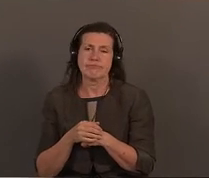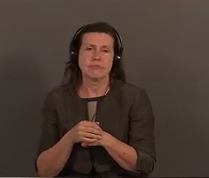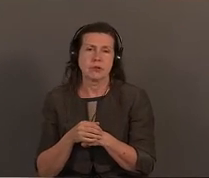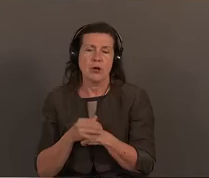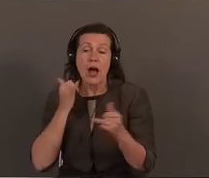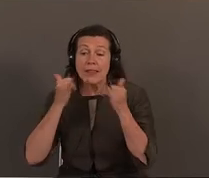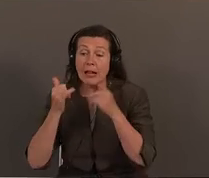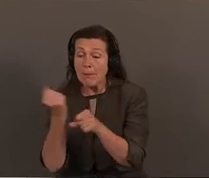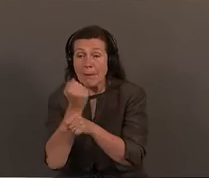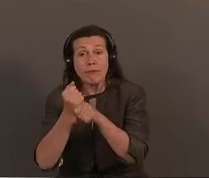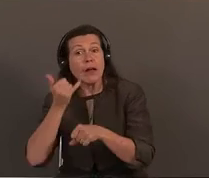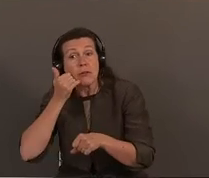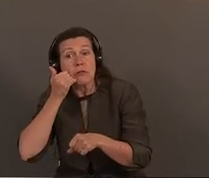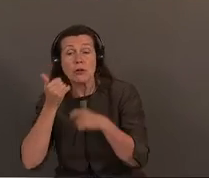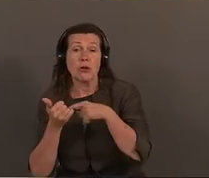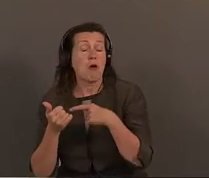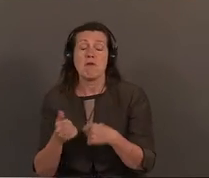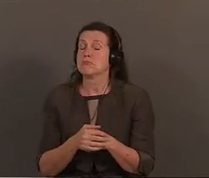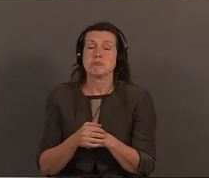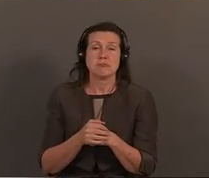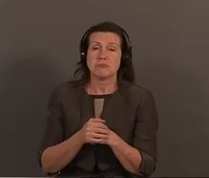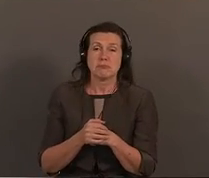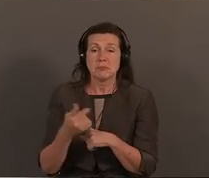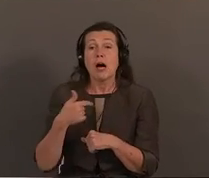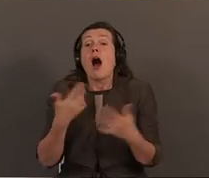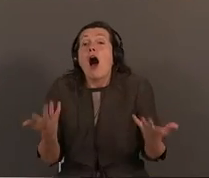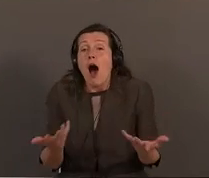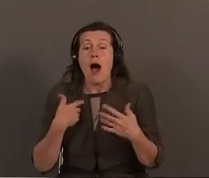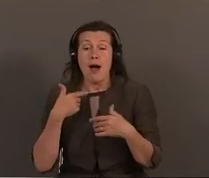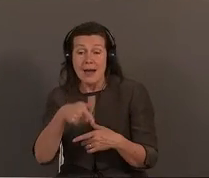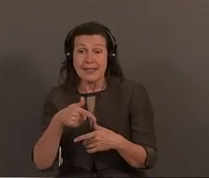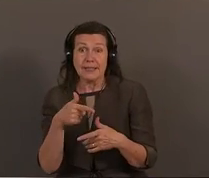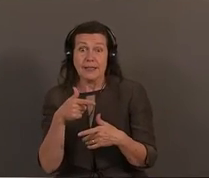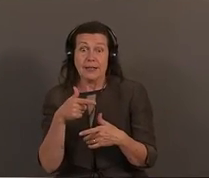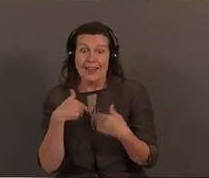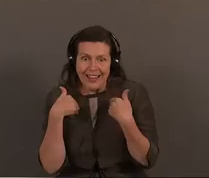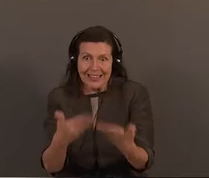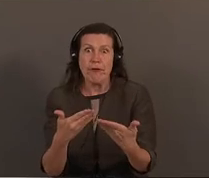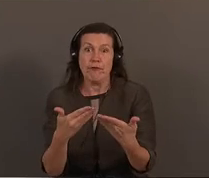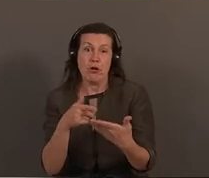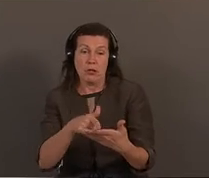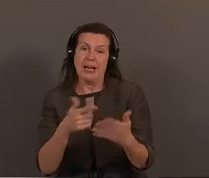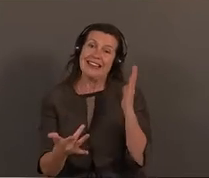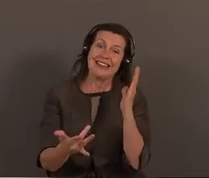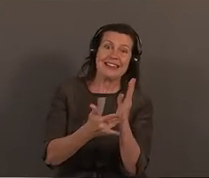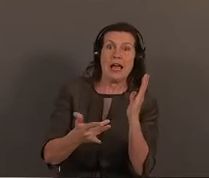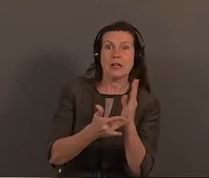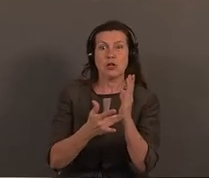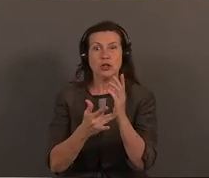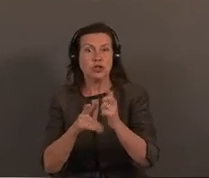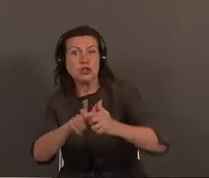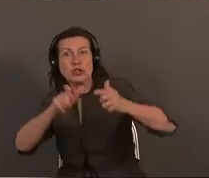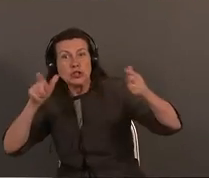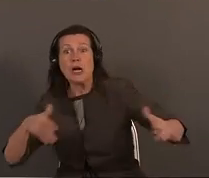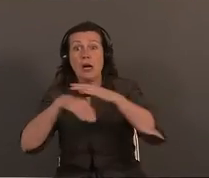the question is really, how do we make sure that we give all the chance to have tech giants in Europe? And in the